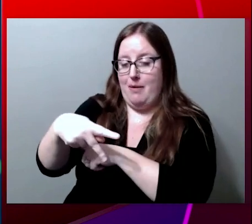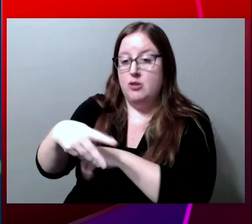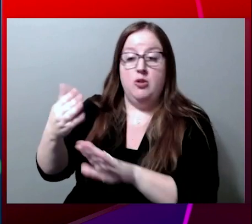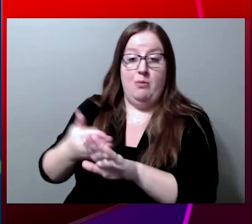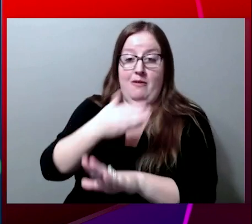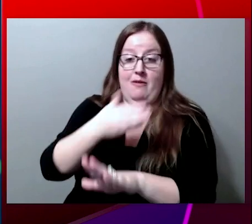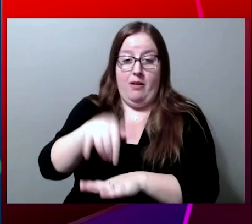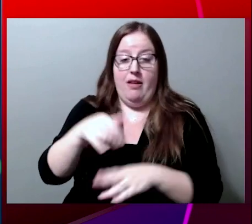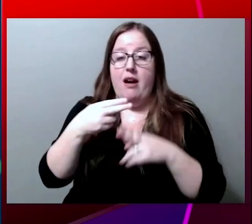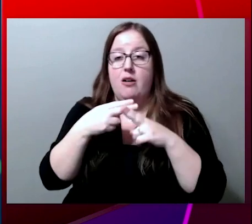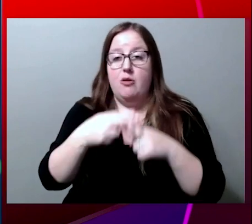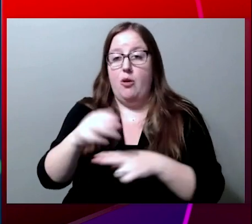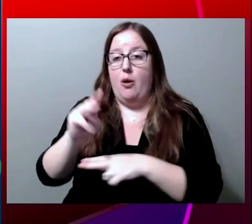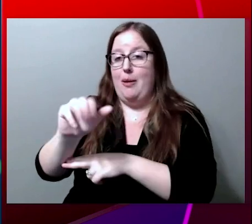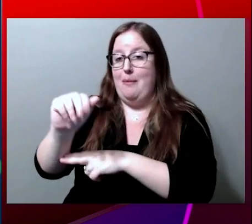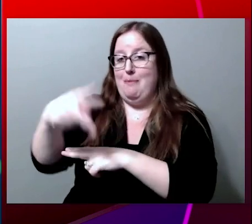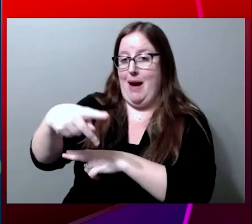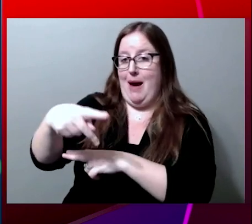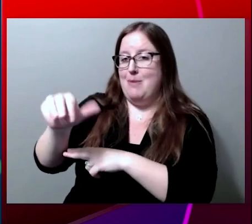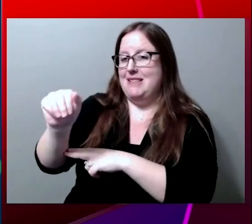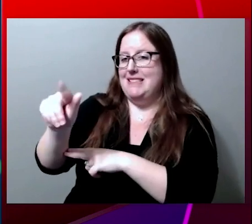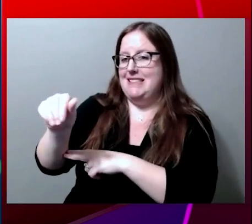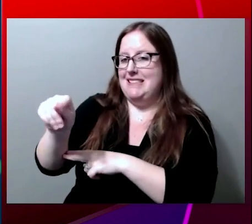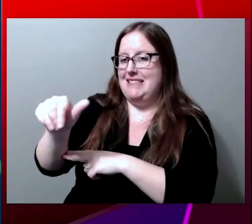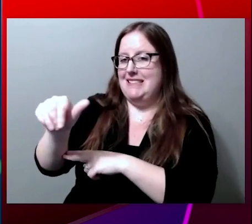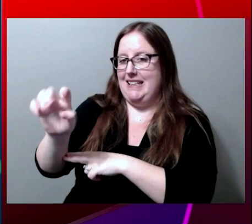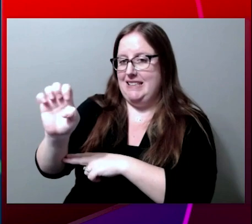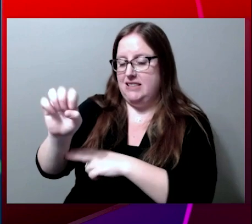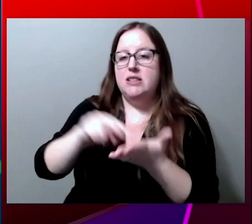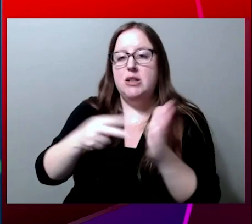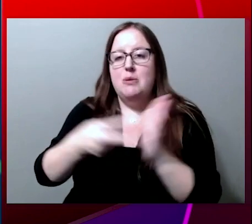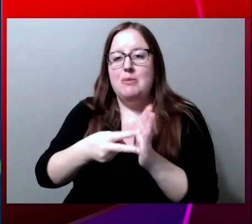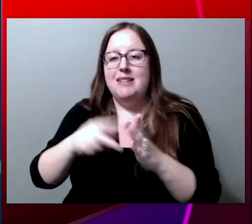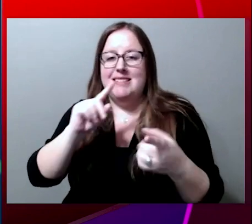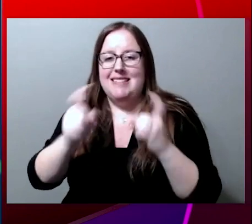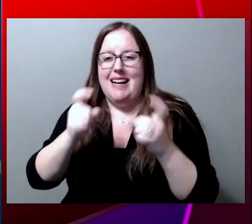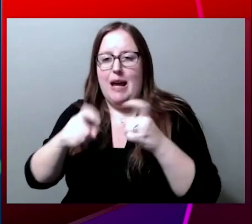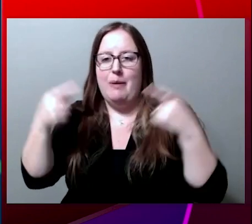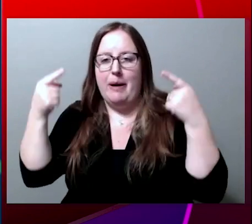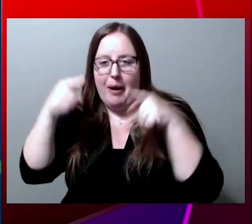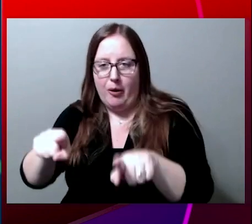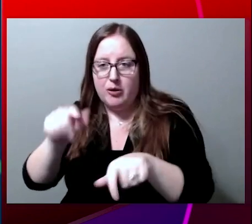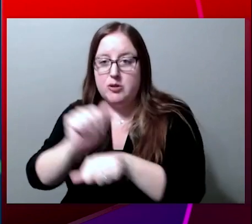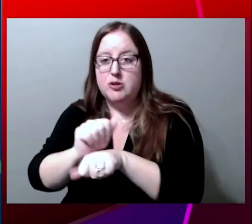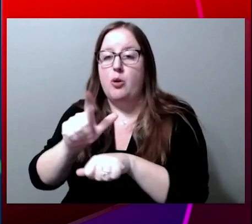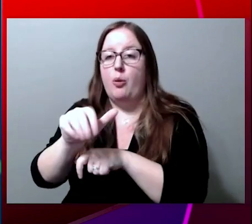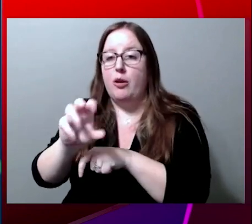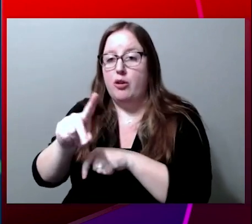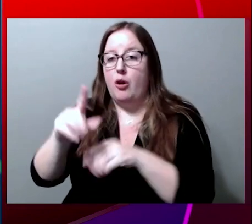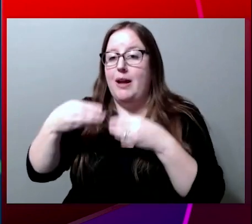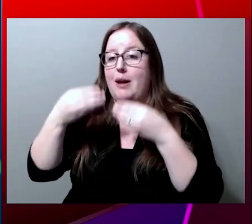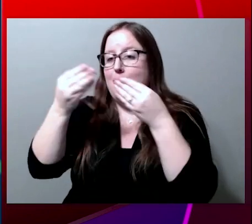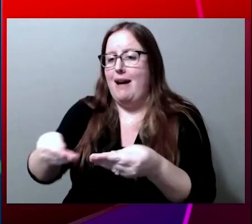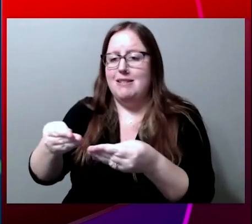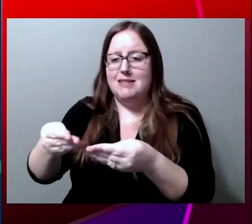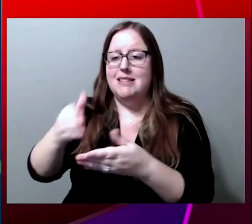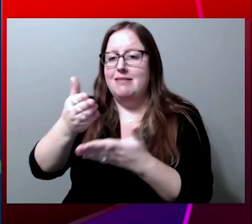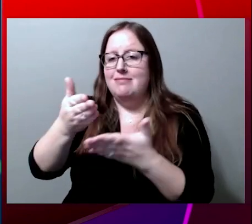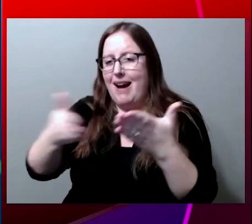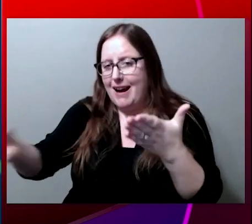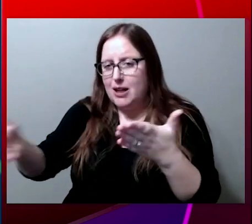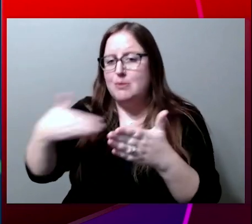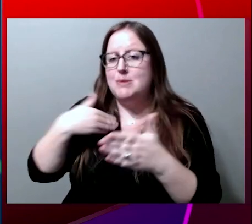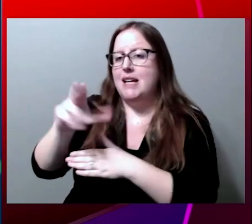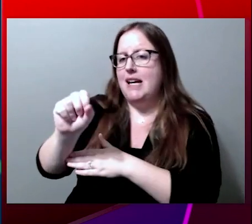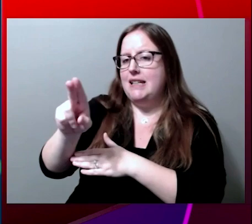what we call a map state, which allows dynamic parallelism. So in your workflow, you can pass in an array of items, and you can have a sub-workflow that's